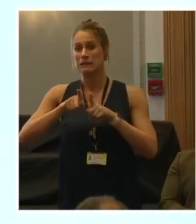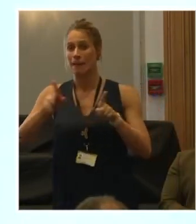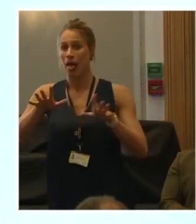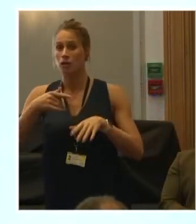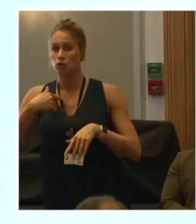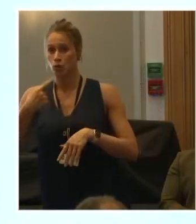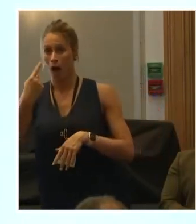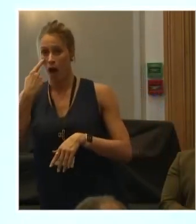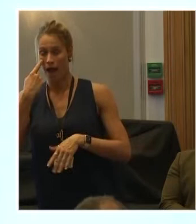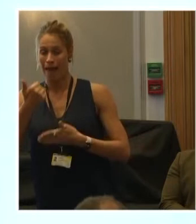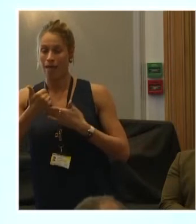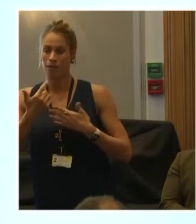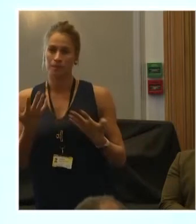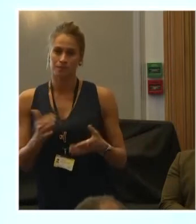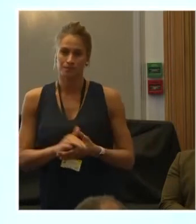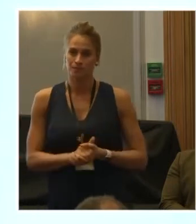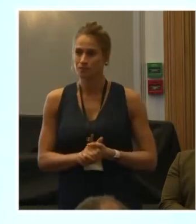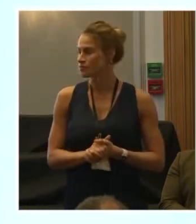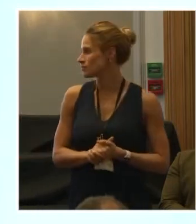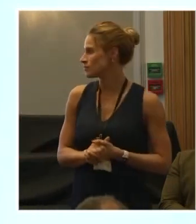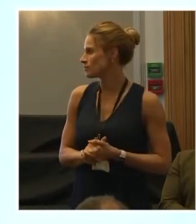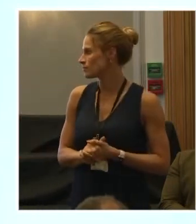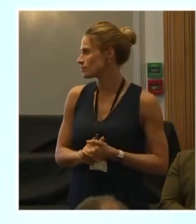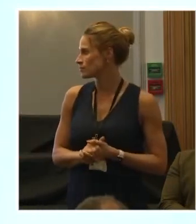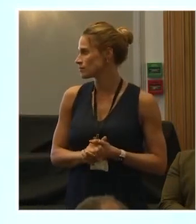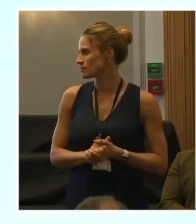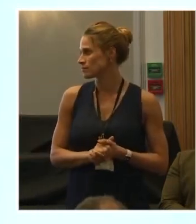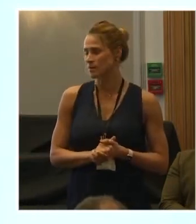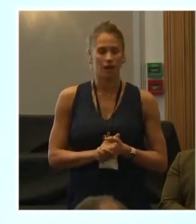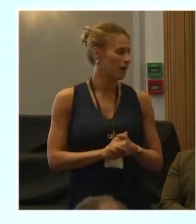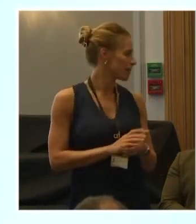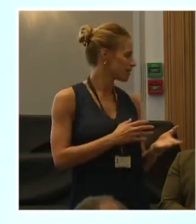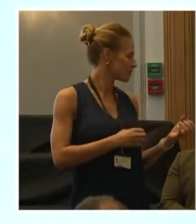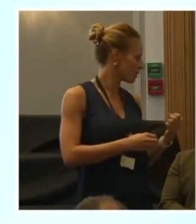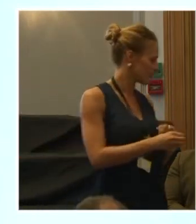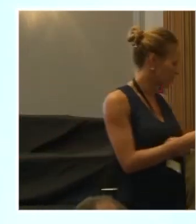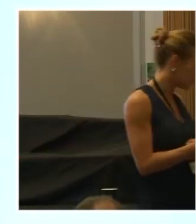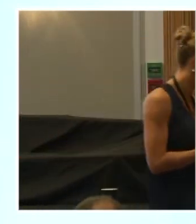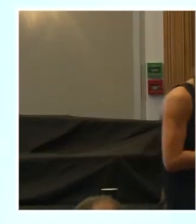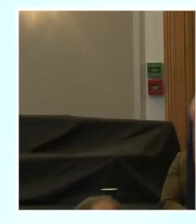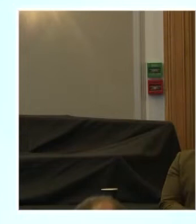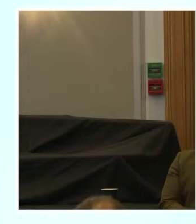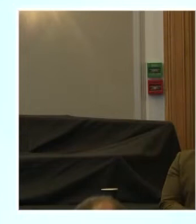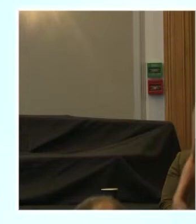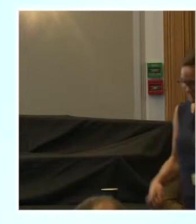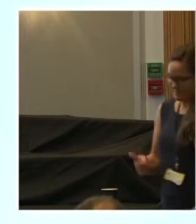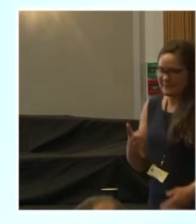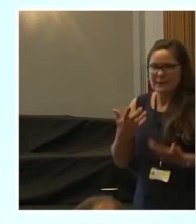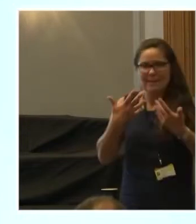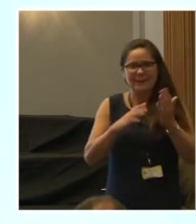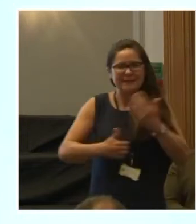Retina UK has invested more than £17 million into cutting edge research since the charity was founded in